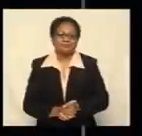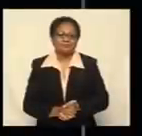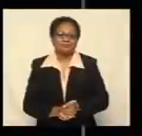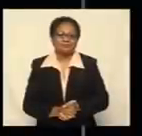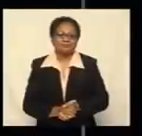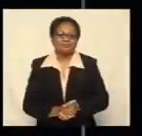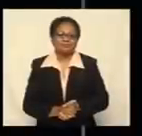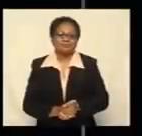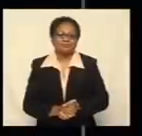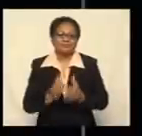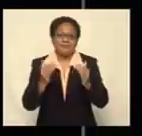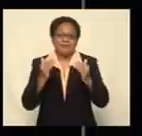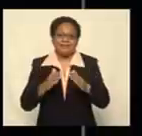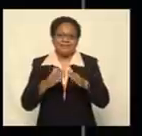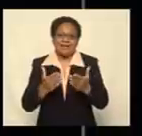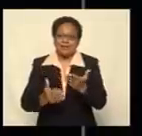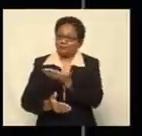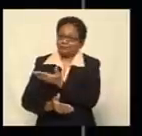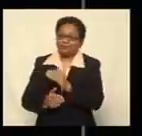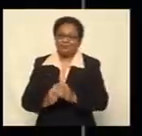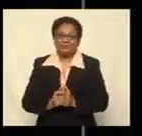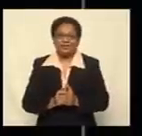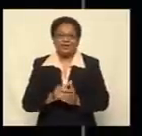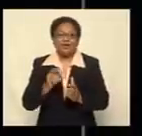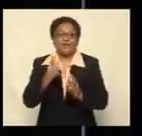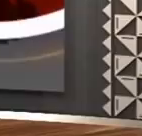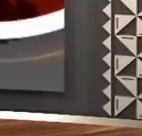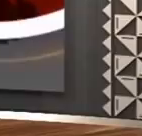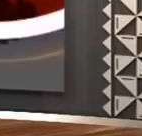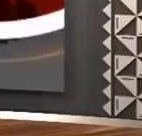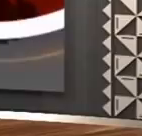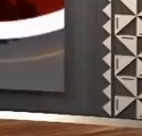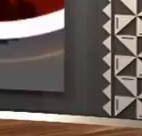And let's join Jamie now for the latest in sports.